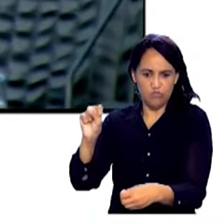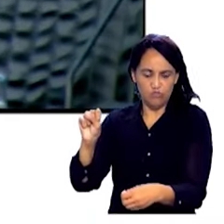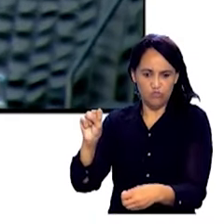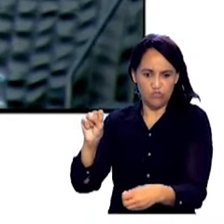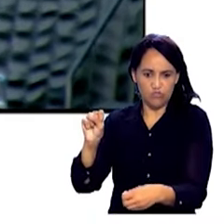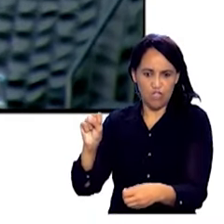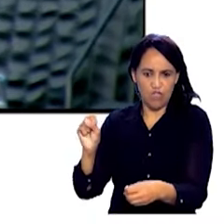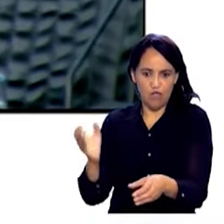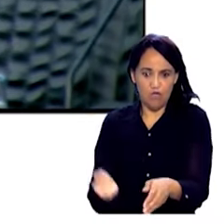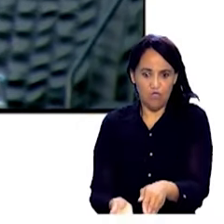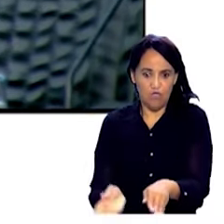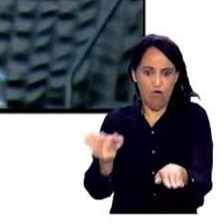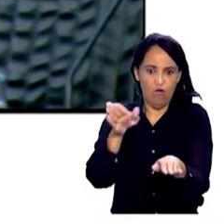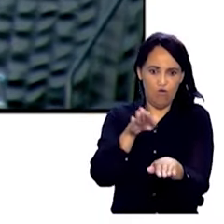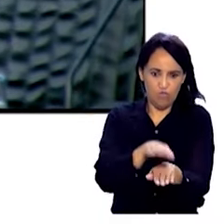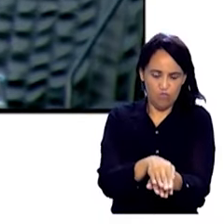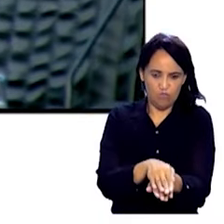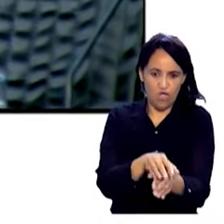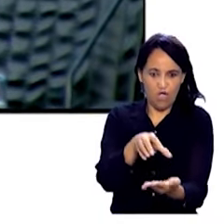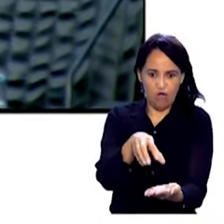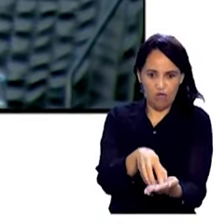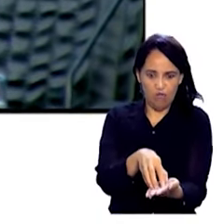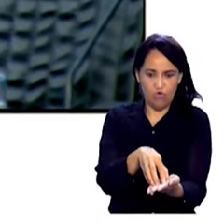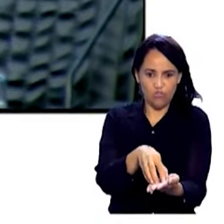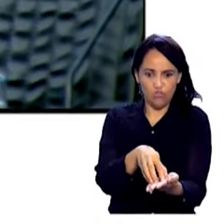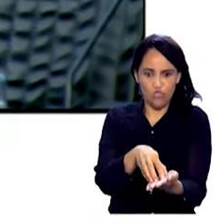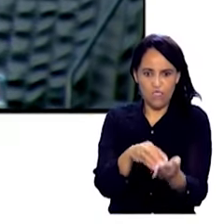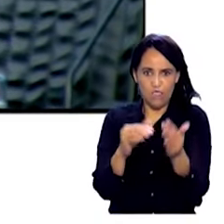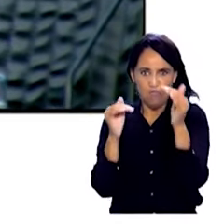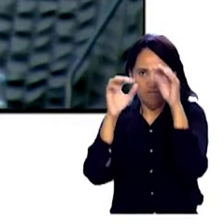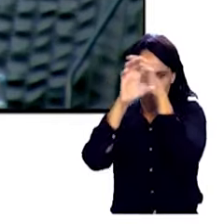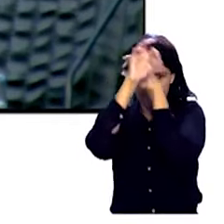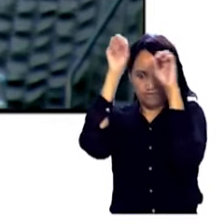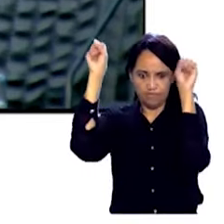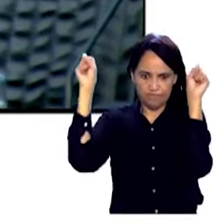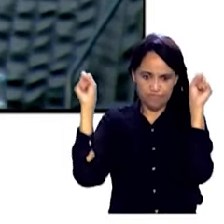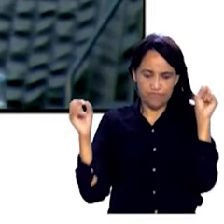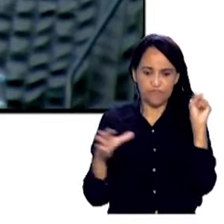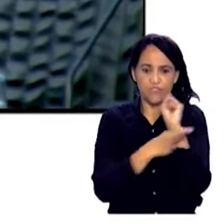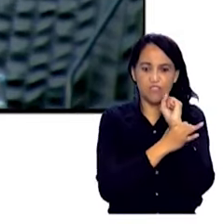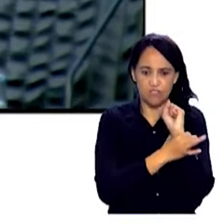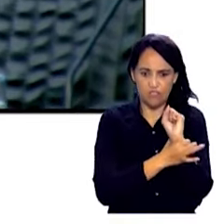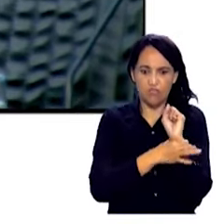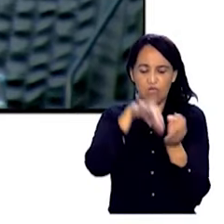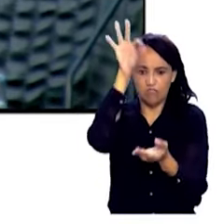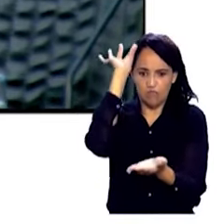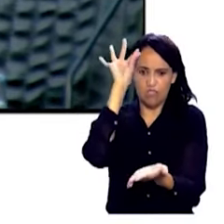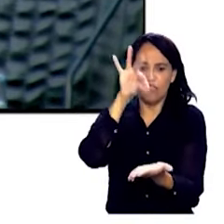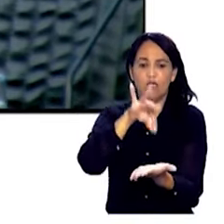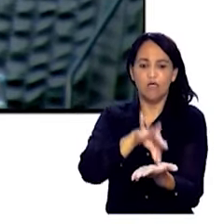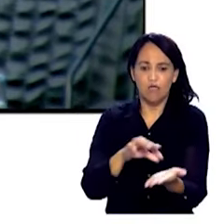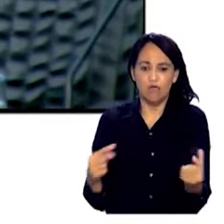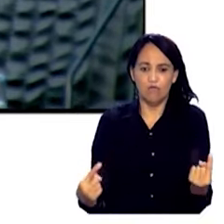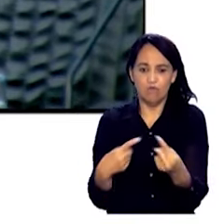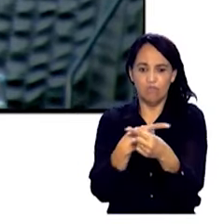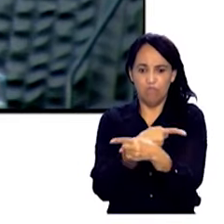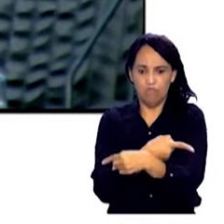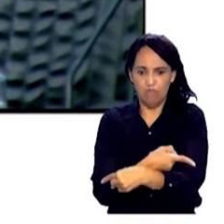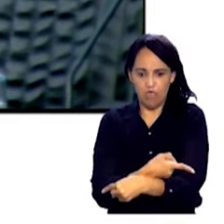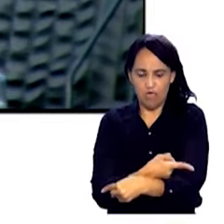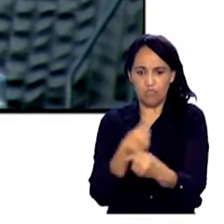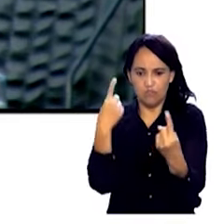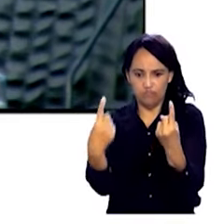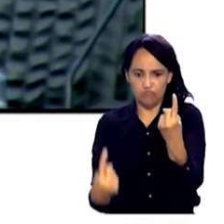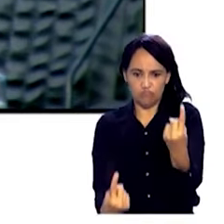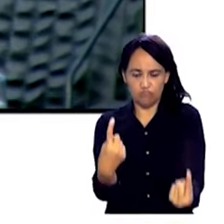parties and It recognized That an Extreme form of political Party discrimination in voting Might indeed violate